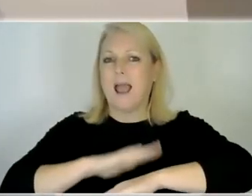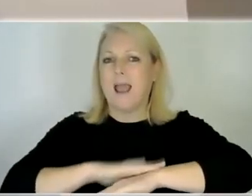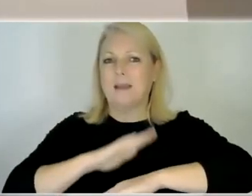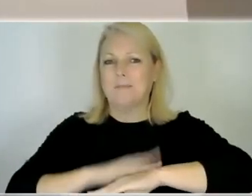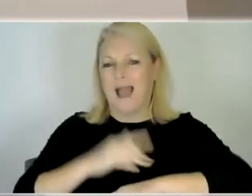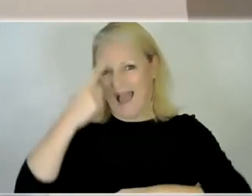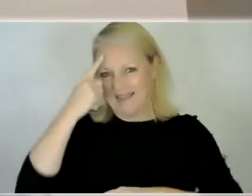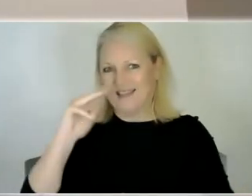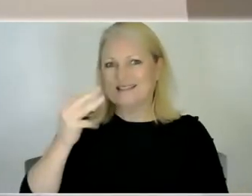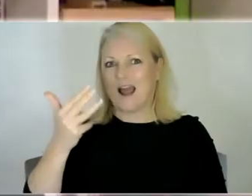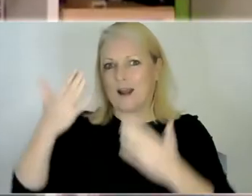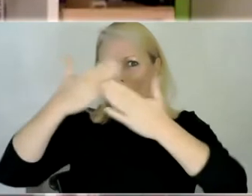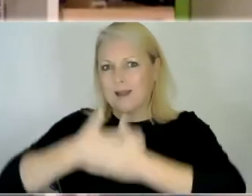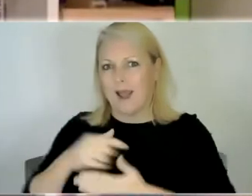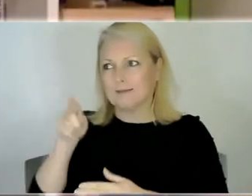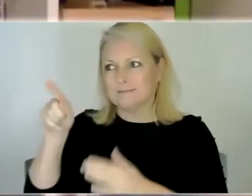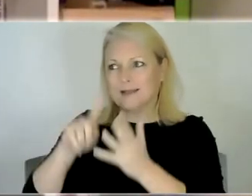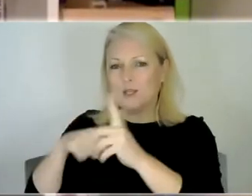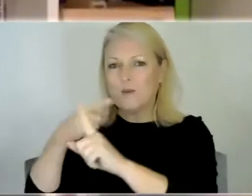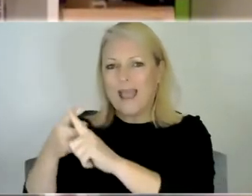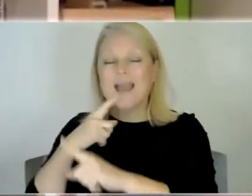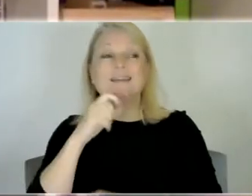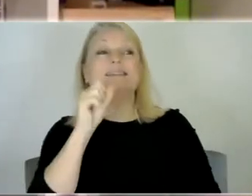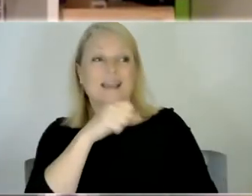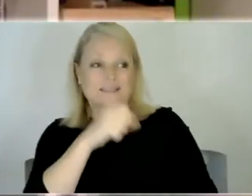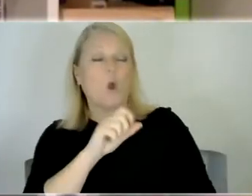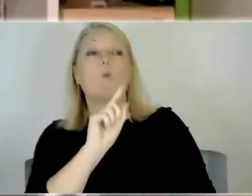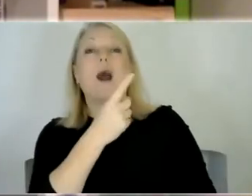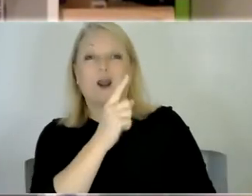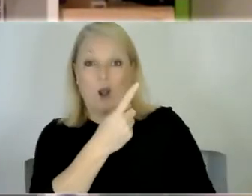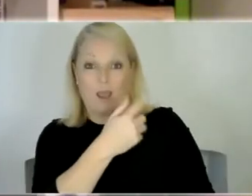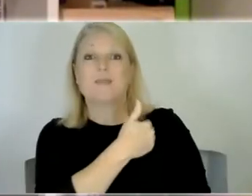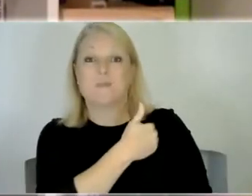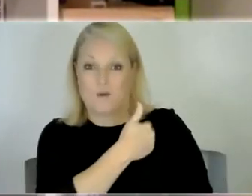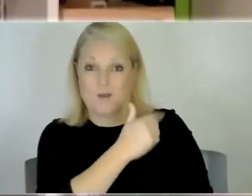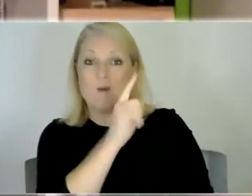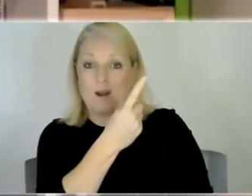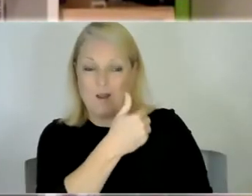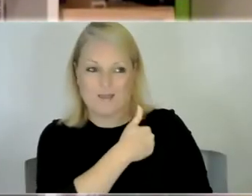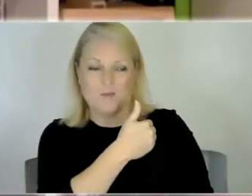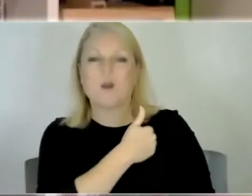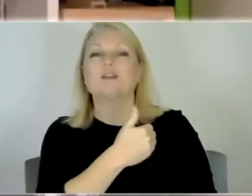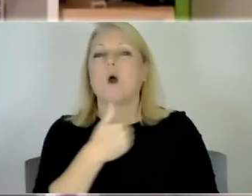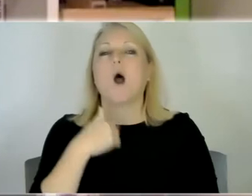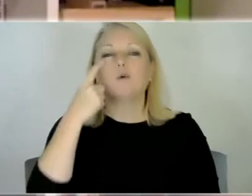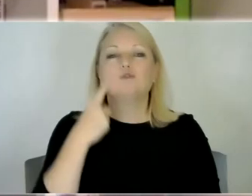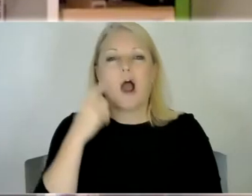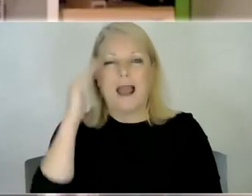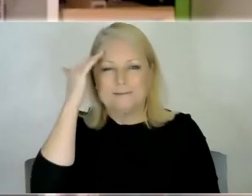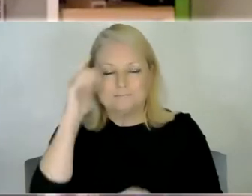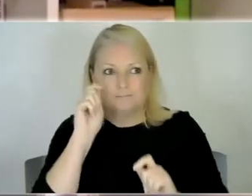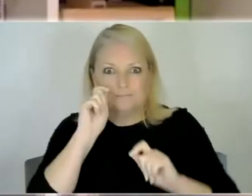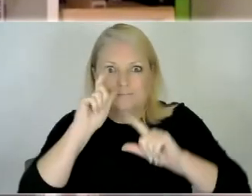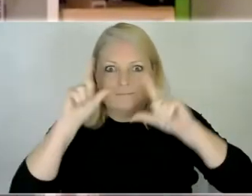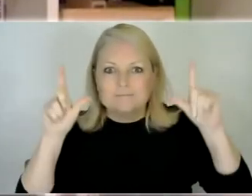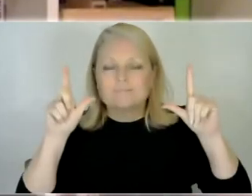there. It is, yeah it is 1am so I'll do my best to be wide awake but as I'm sure